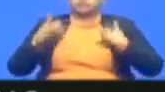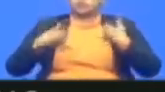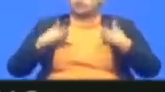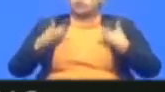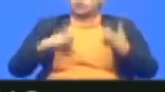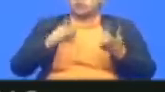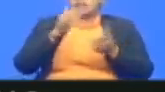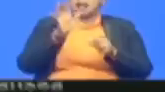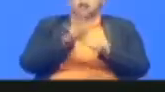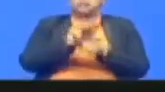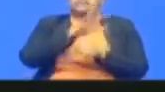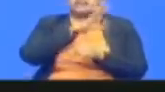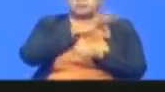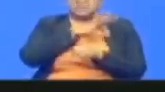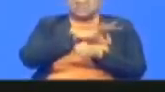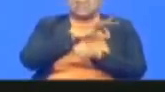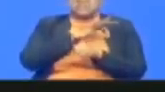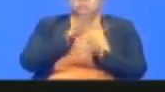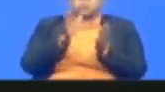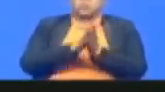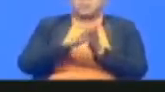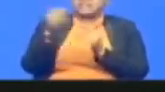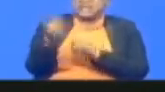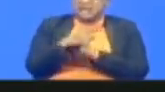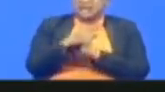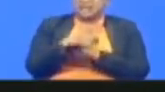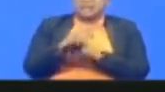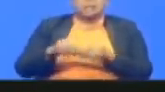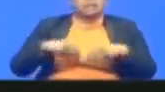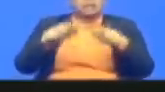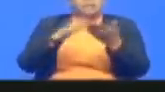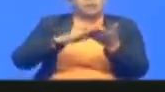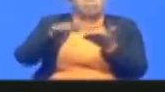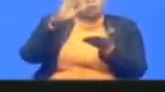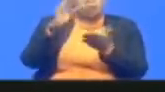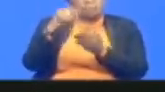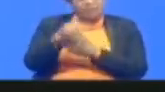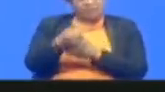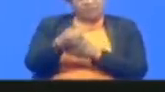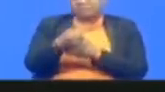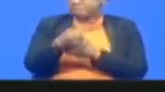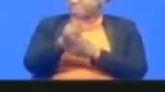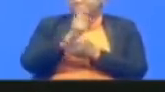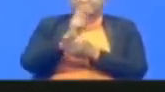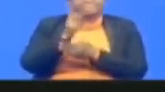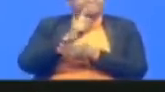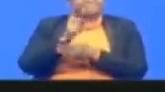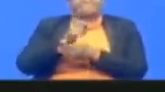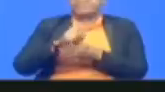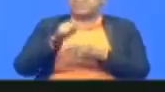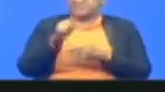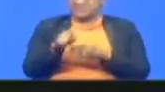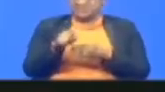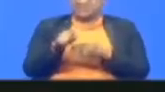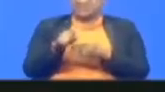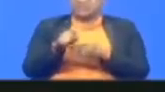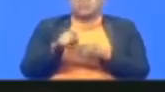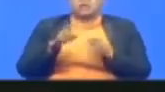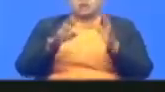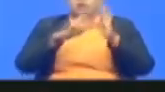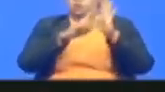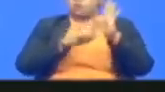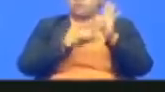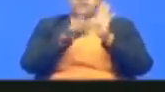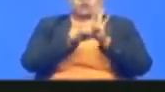perks besides their salaries, and therefore awarding them more pay amounts to prejudice and a disregard of the rule of